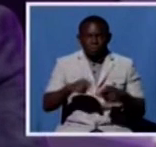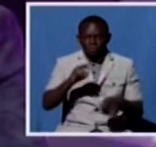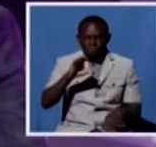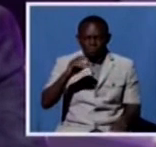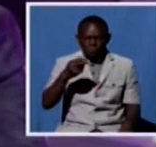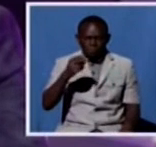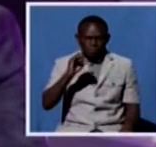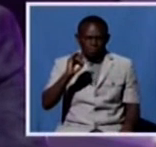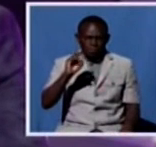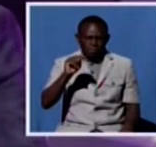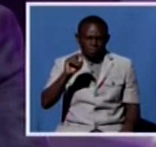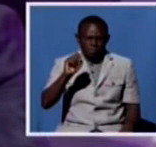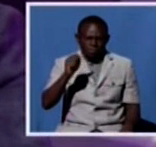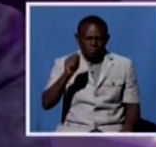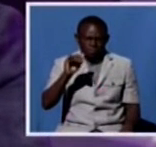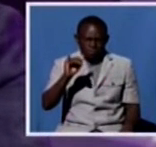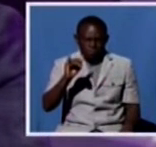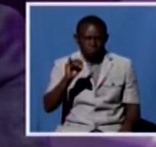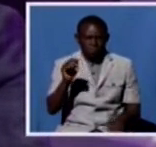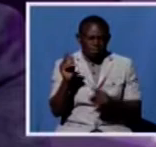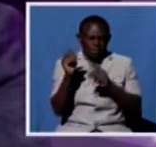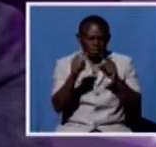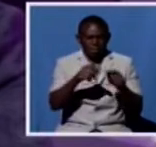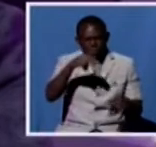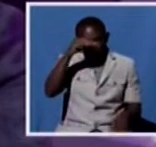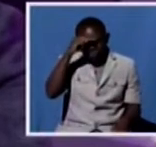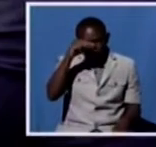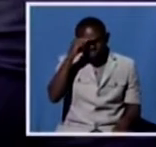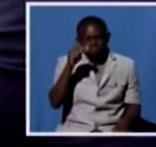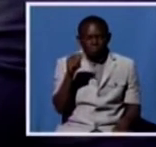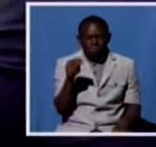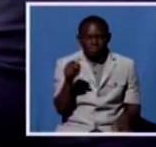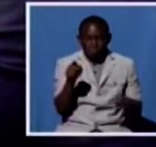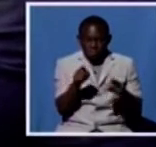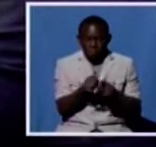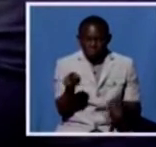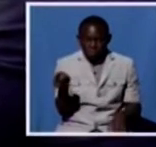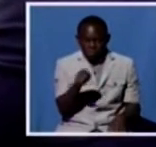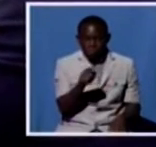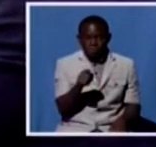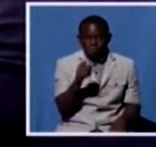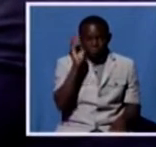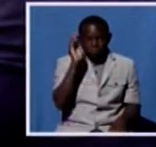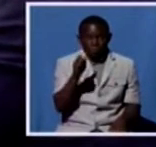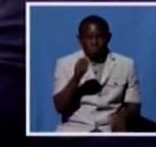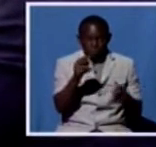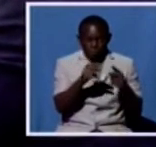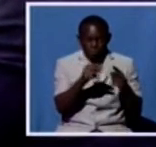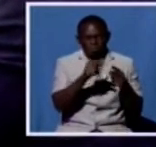are roads which I was just saying that that section, the contract has already been signed. Look at Great East